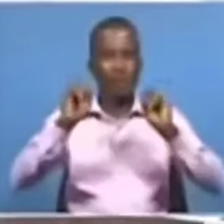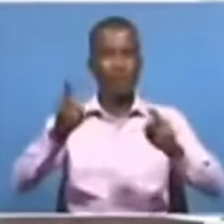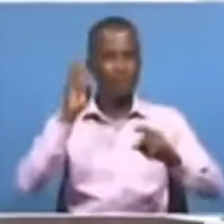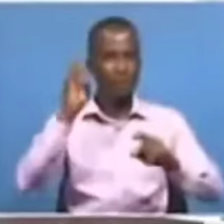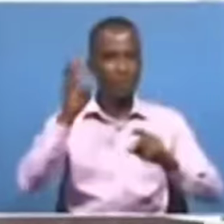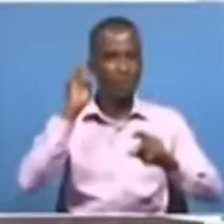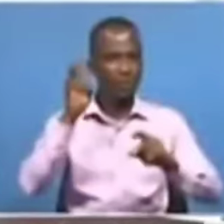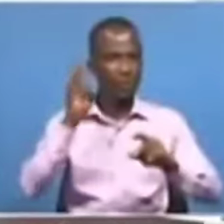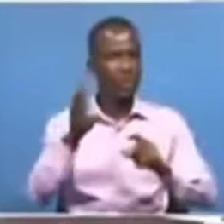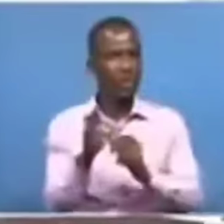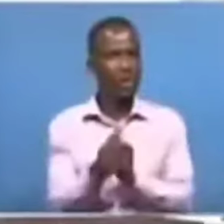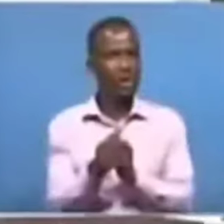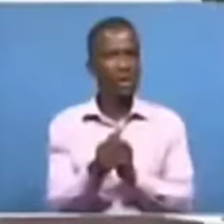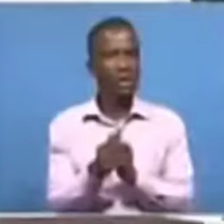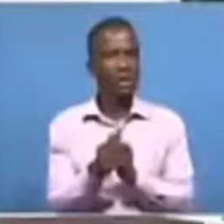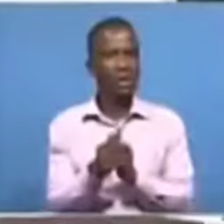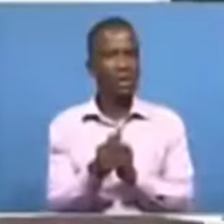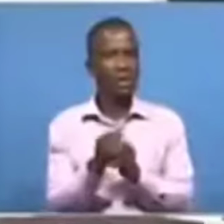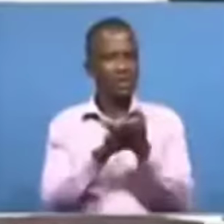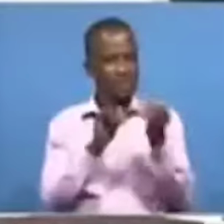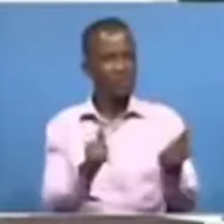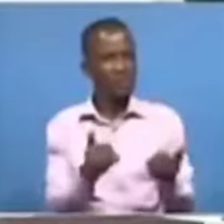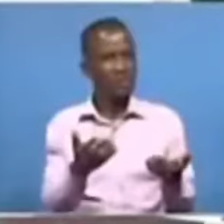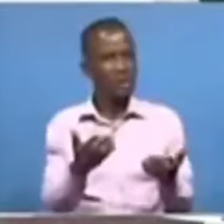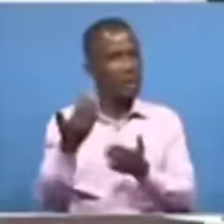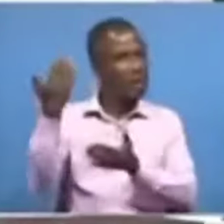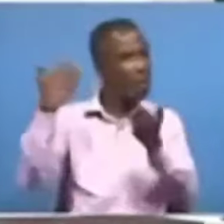she meant what she said.